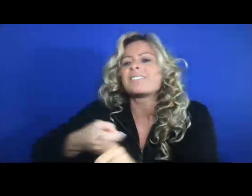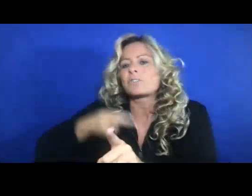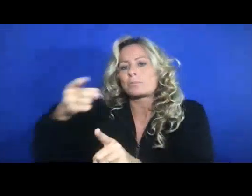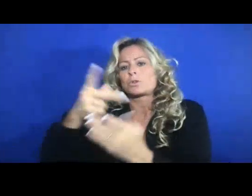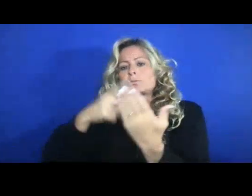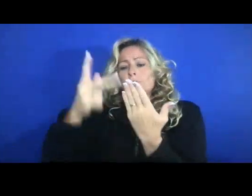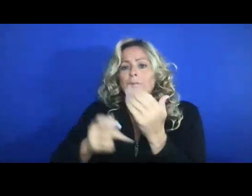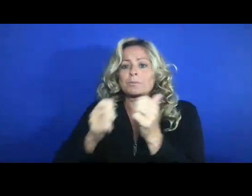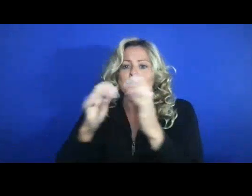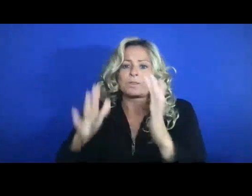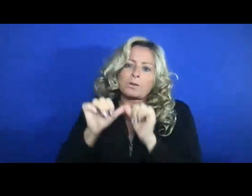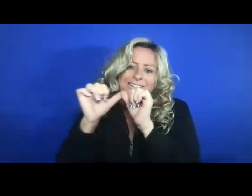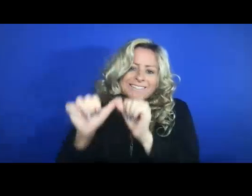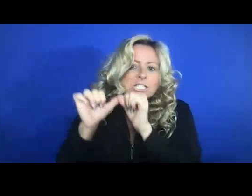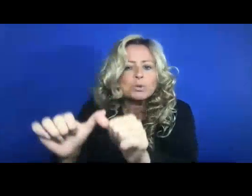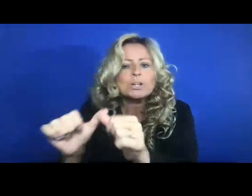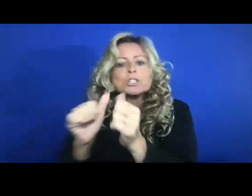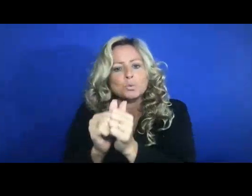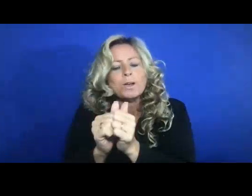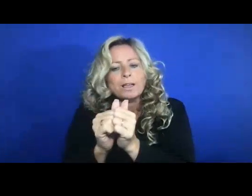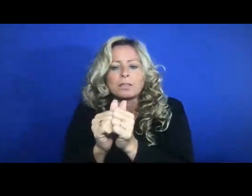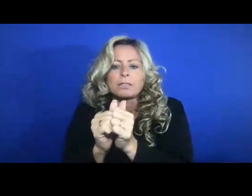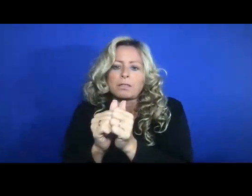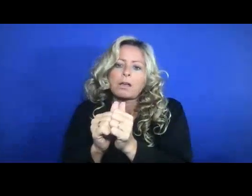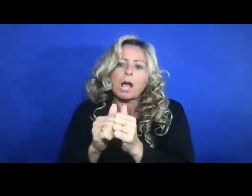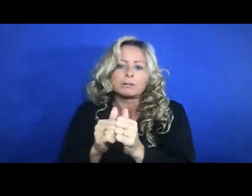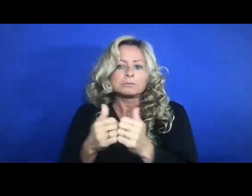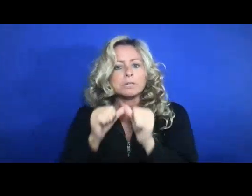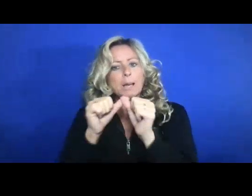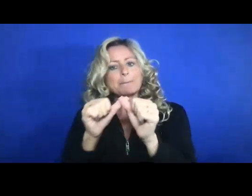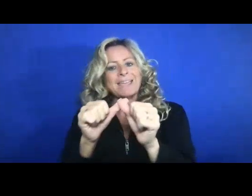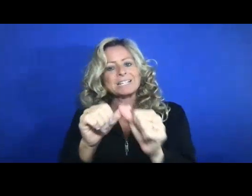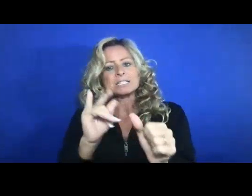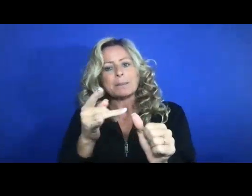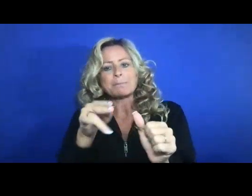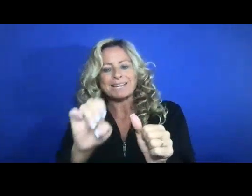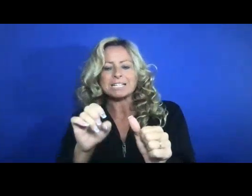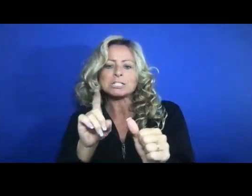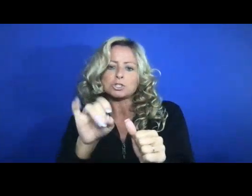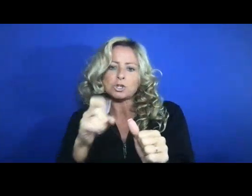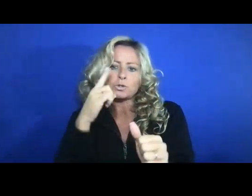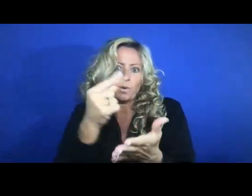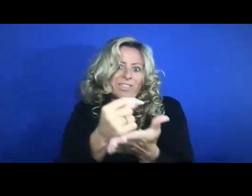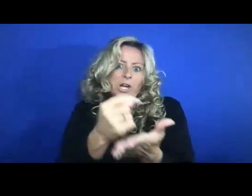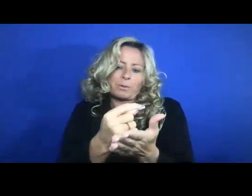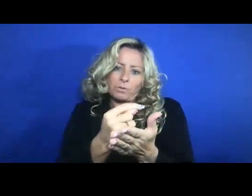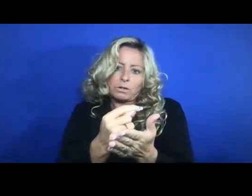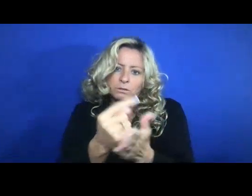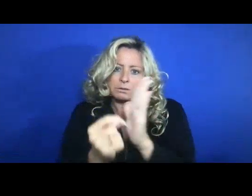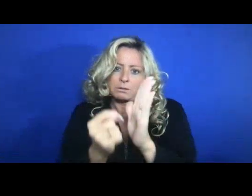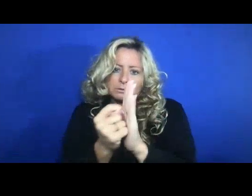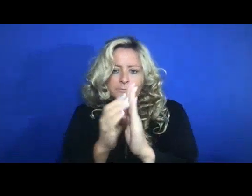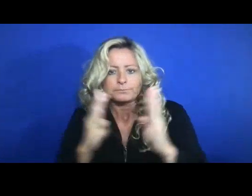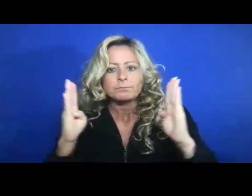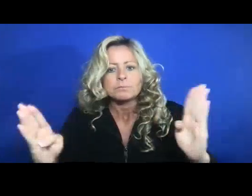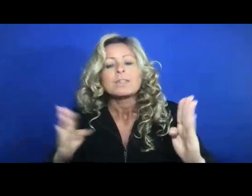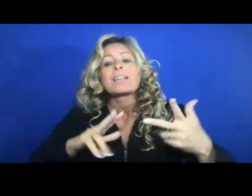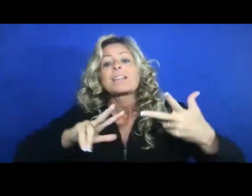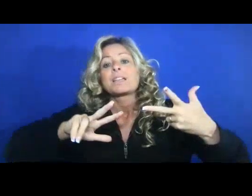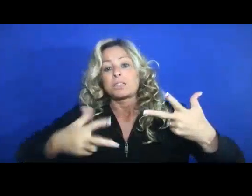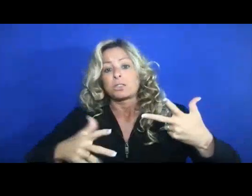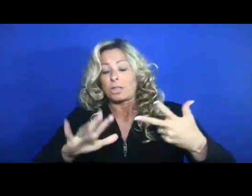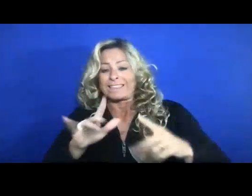without continuation on a maintenance dose or therapy for a period of time. Um,